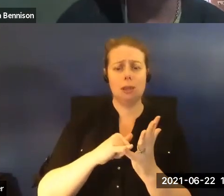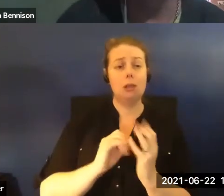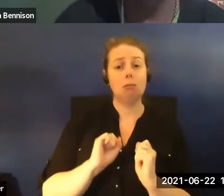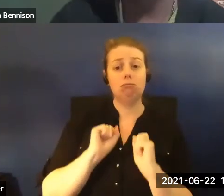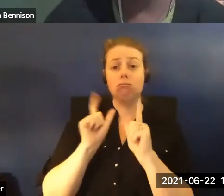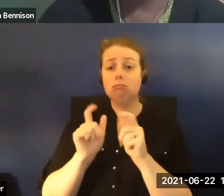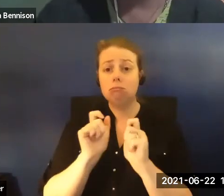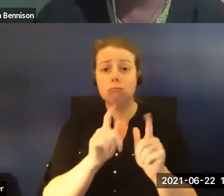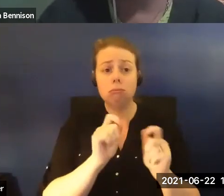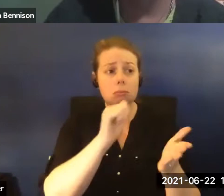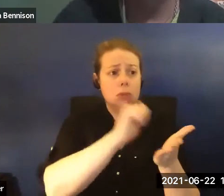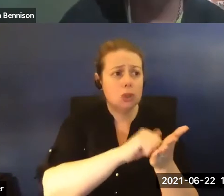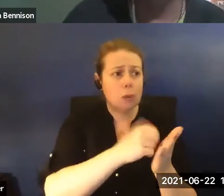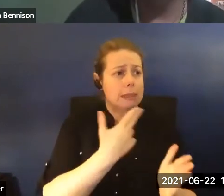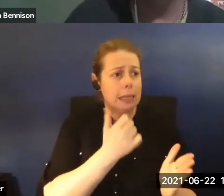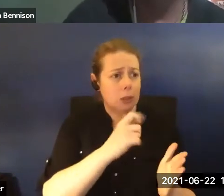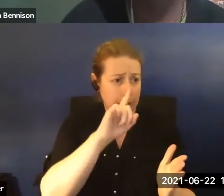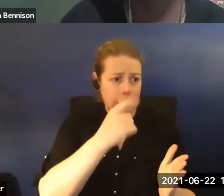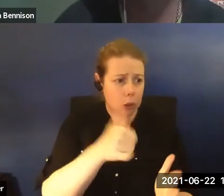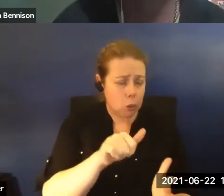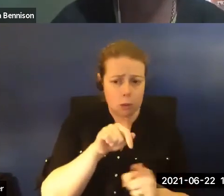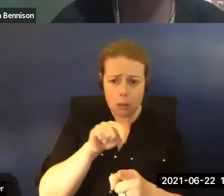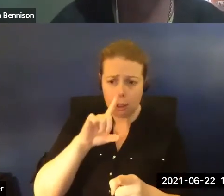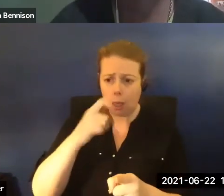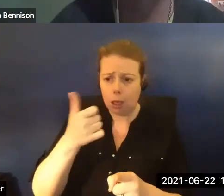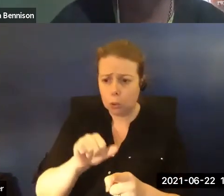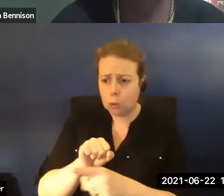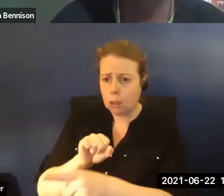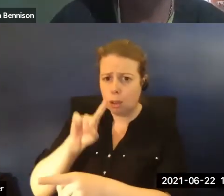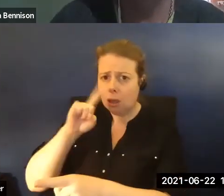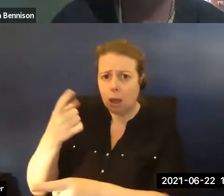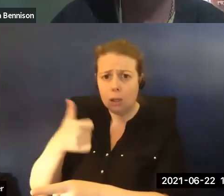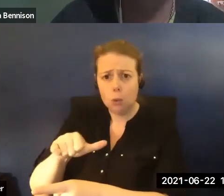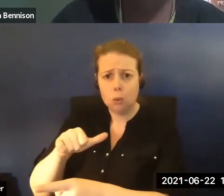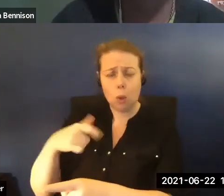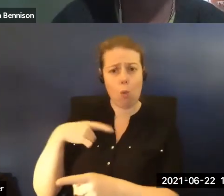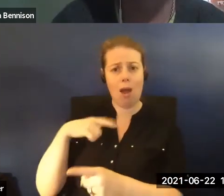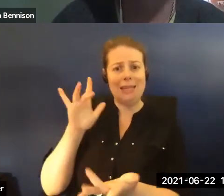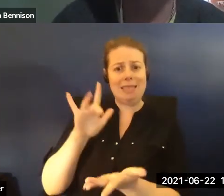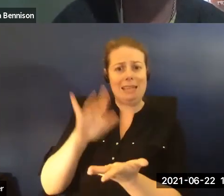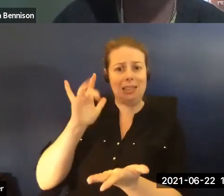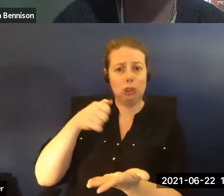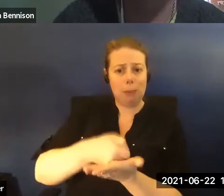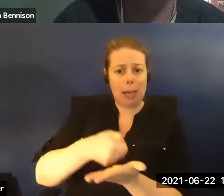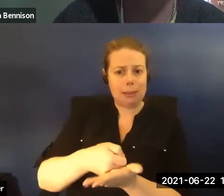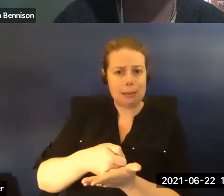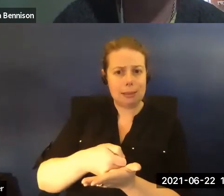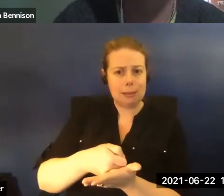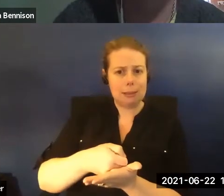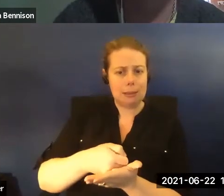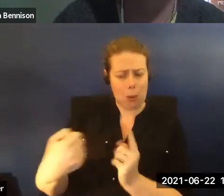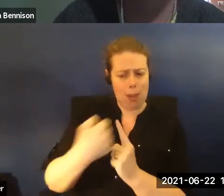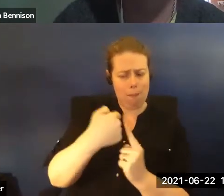electric stove I can't use, another one I can't use, another one I can't use, because they're all touch-based. What other disability groups that does that